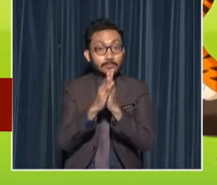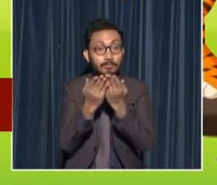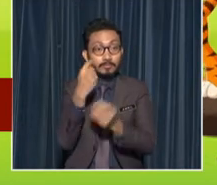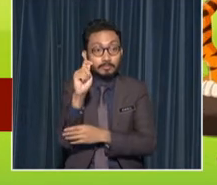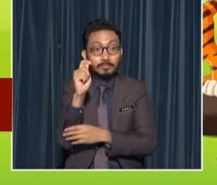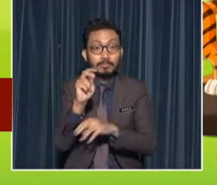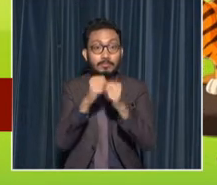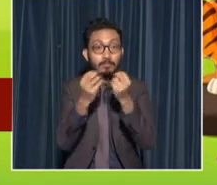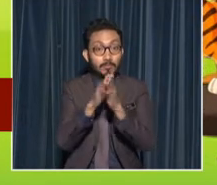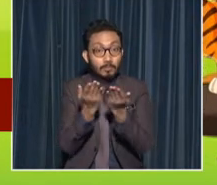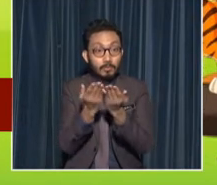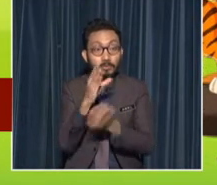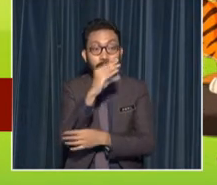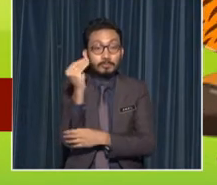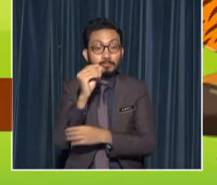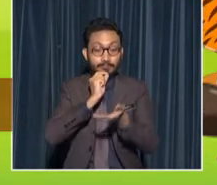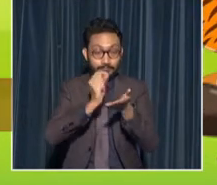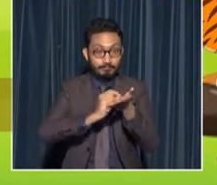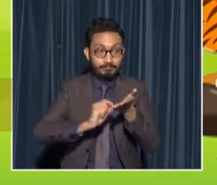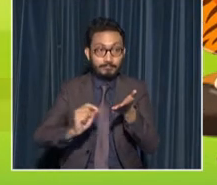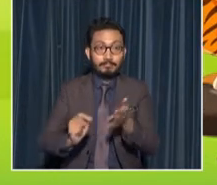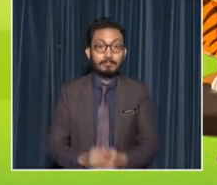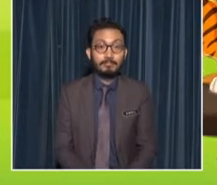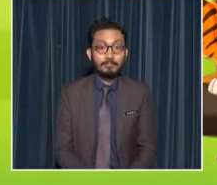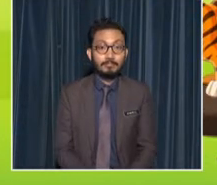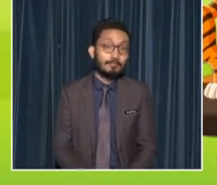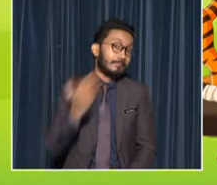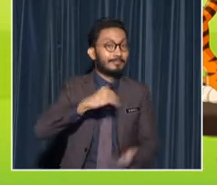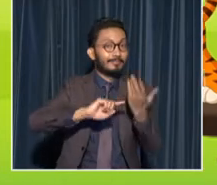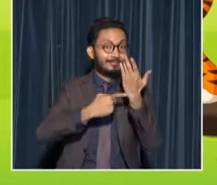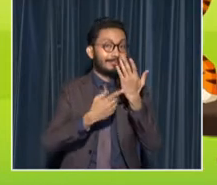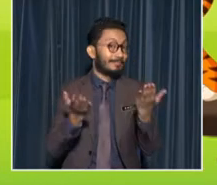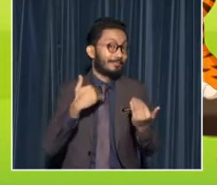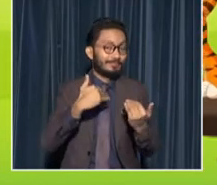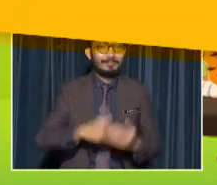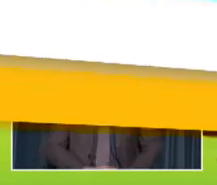notebook and stationaries. Let's begin.